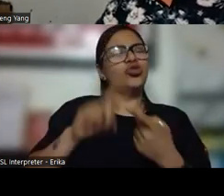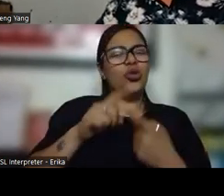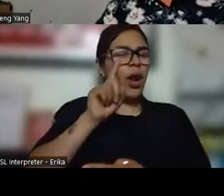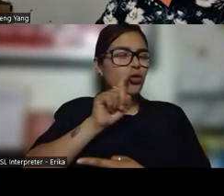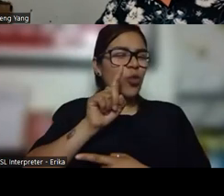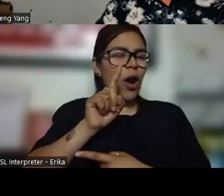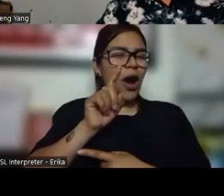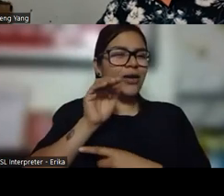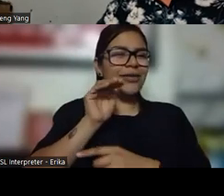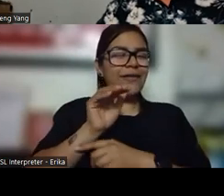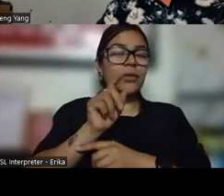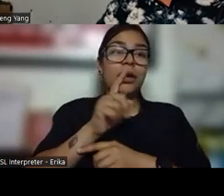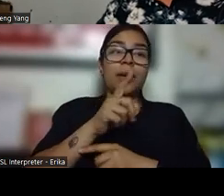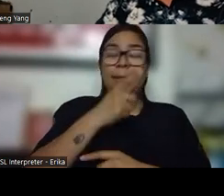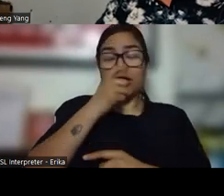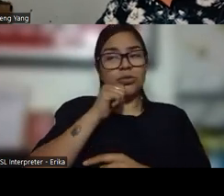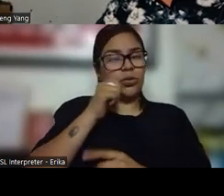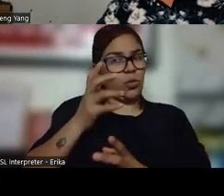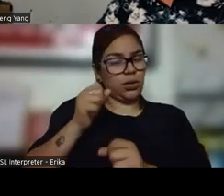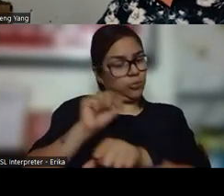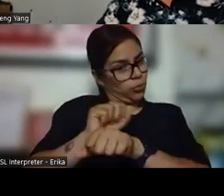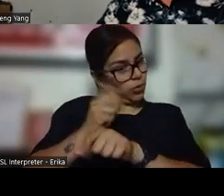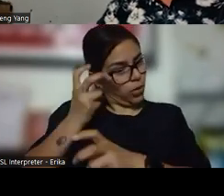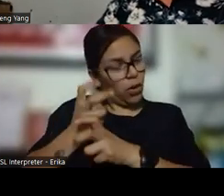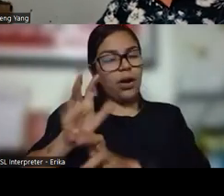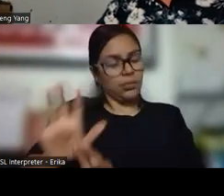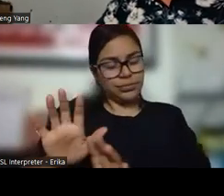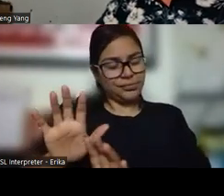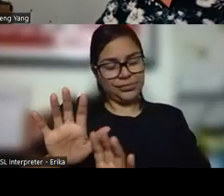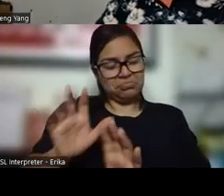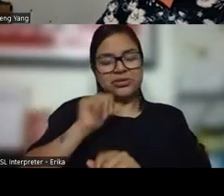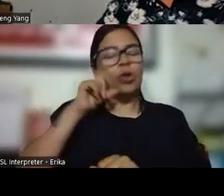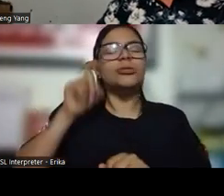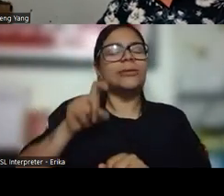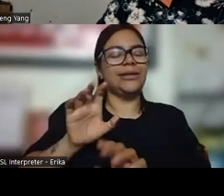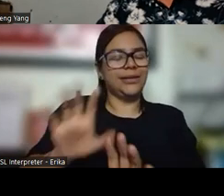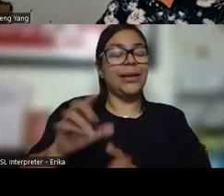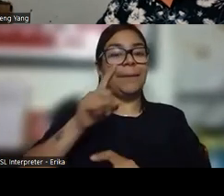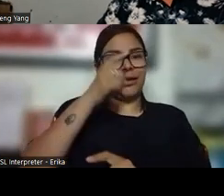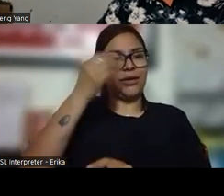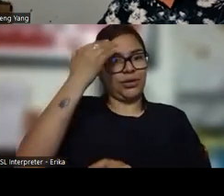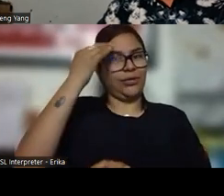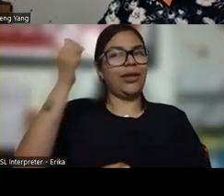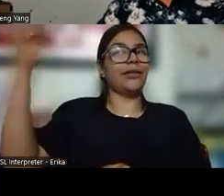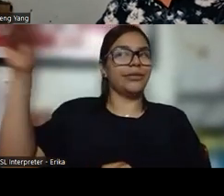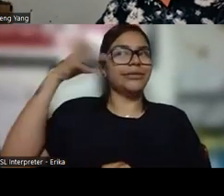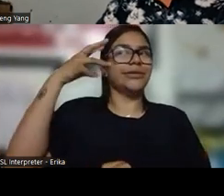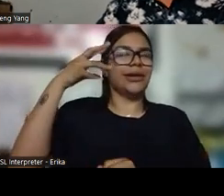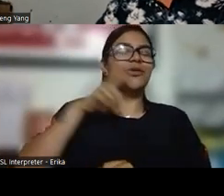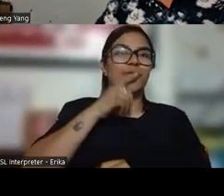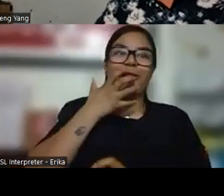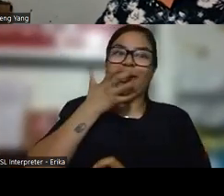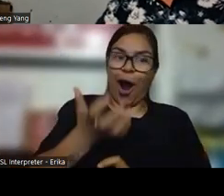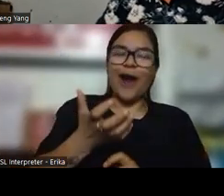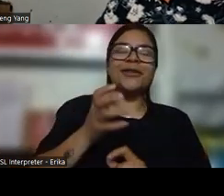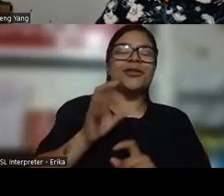them to start not to work so hard because it's the sun is too hard. They say, working